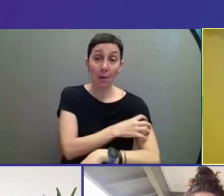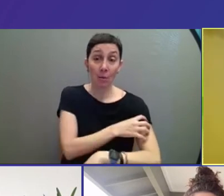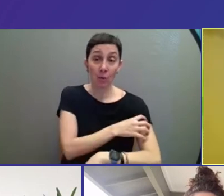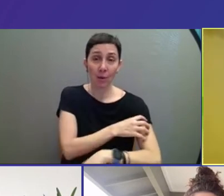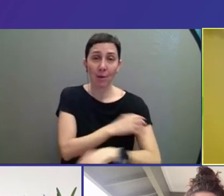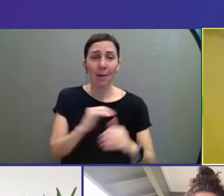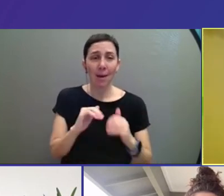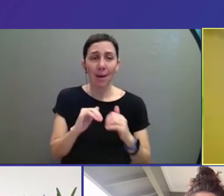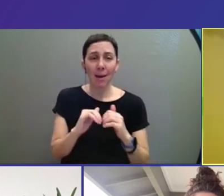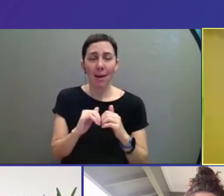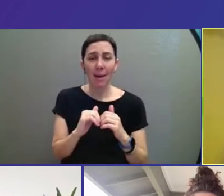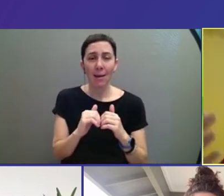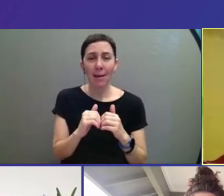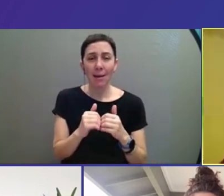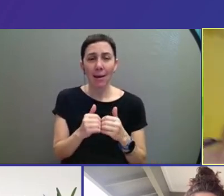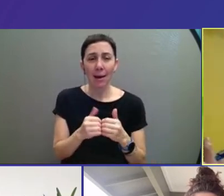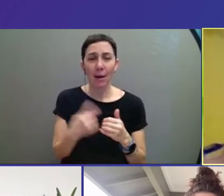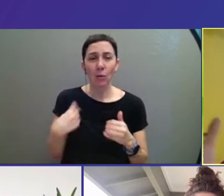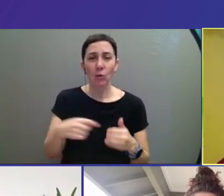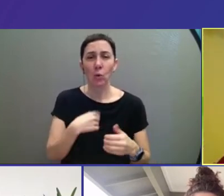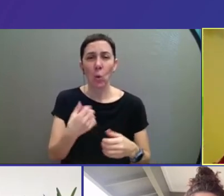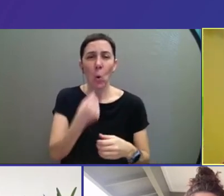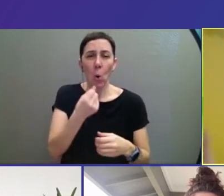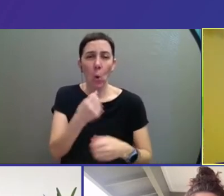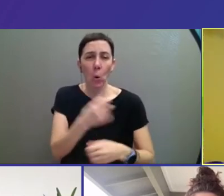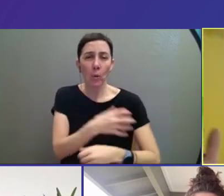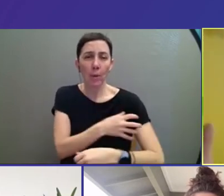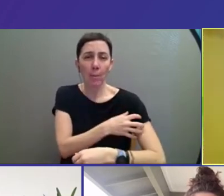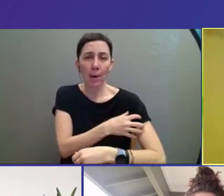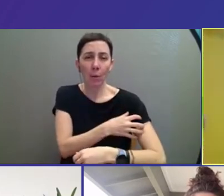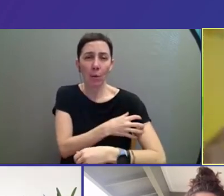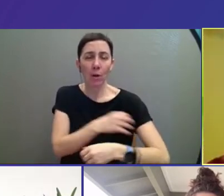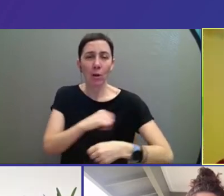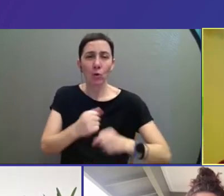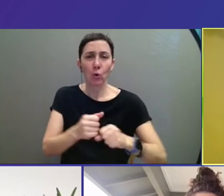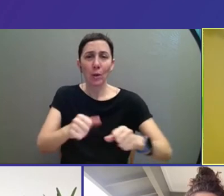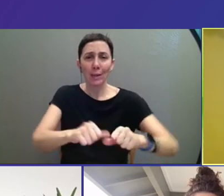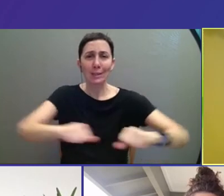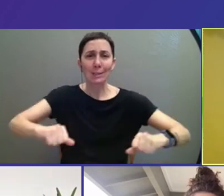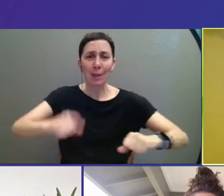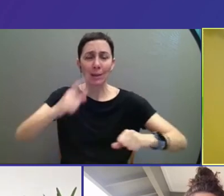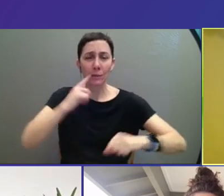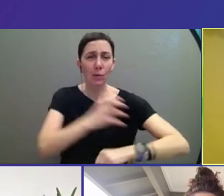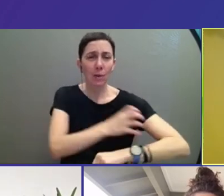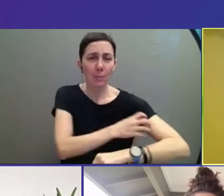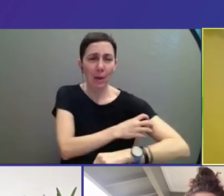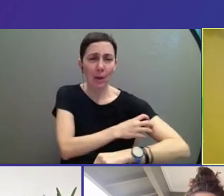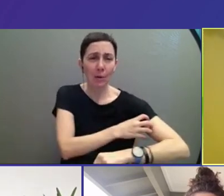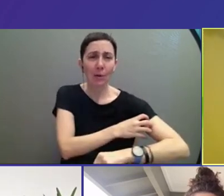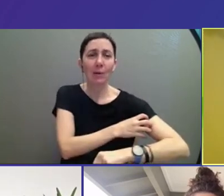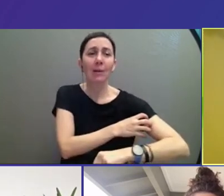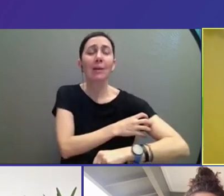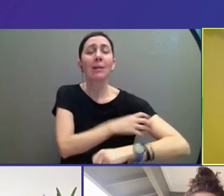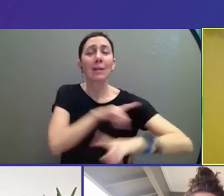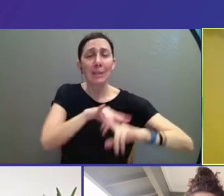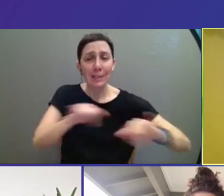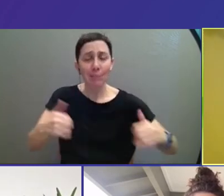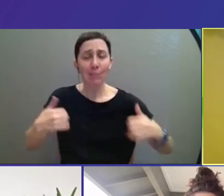do we hold that power and create room for that power, even as we feel responsibility to care for